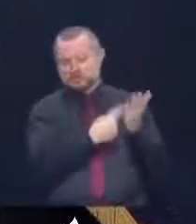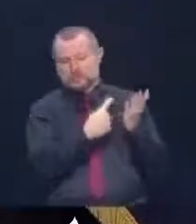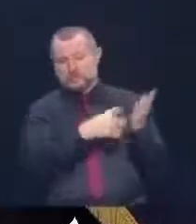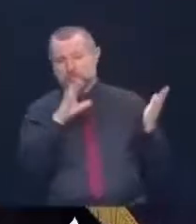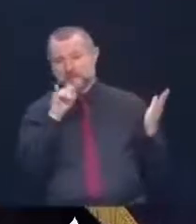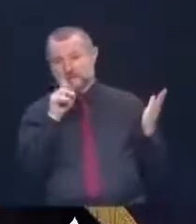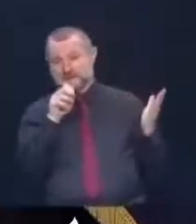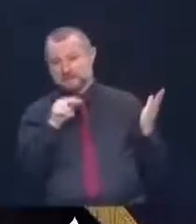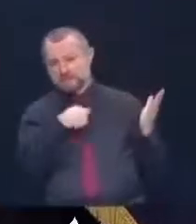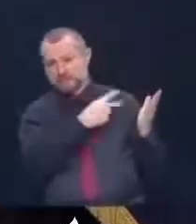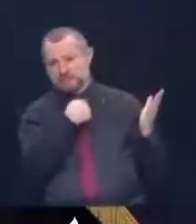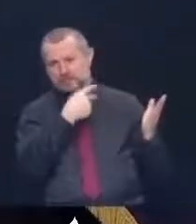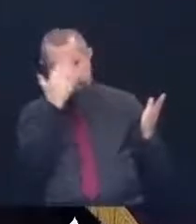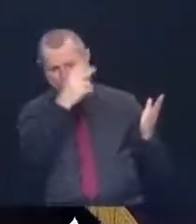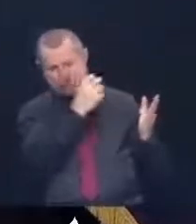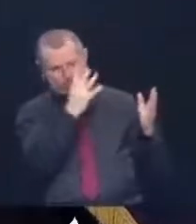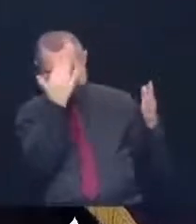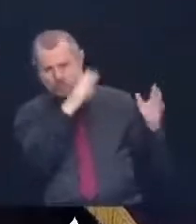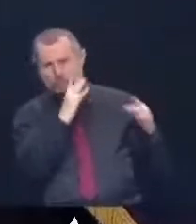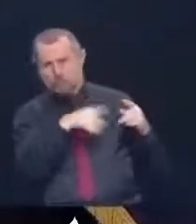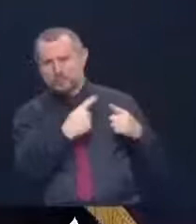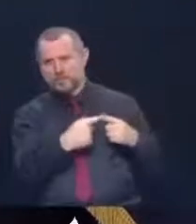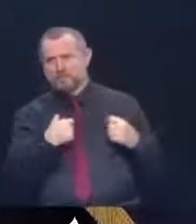DOT. We have a lot of DOT issues.